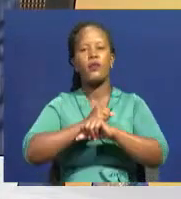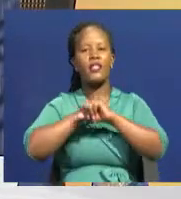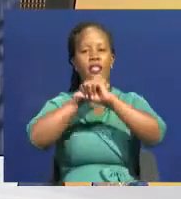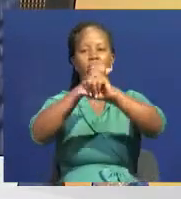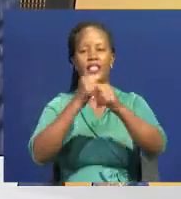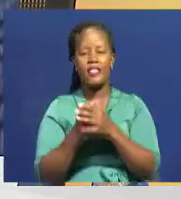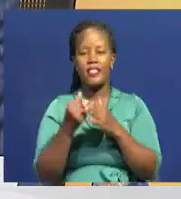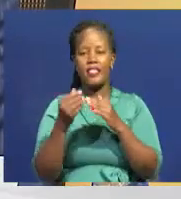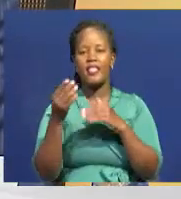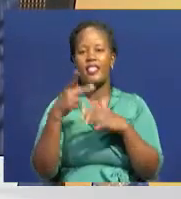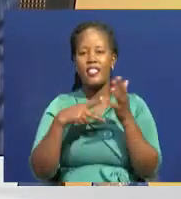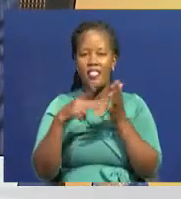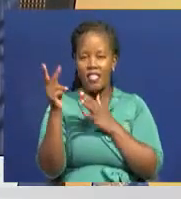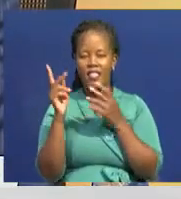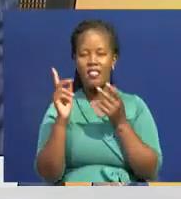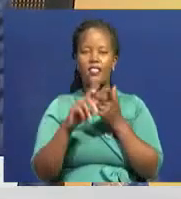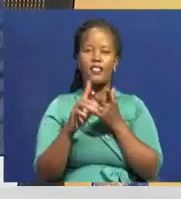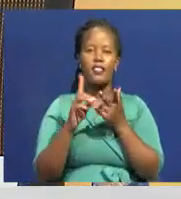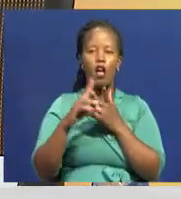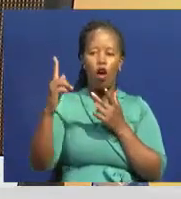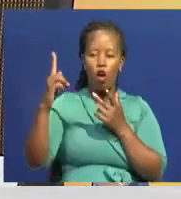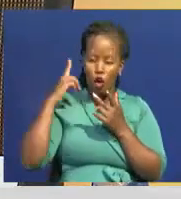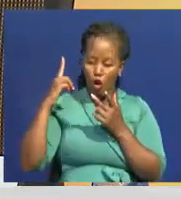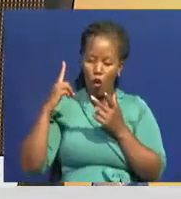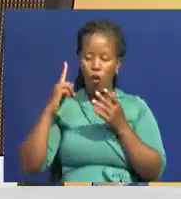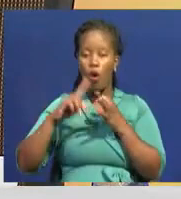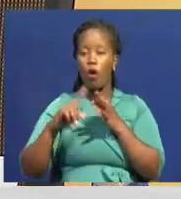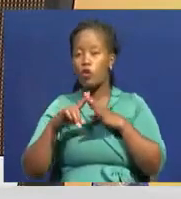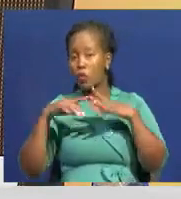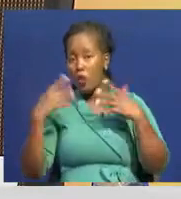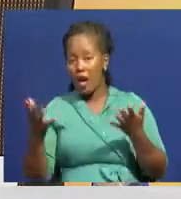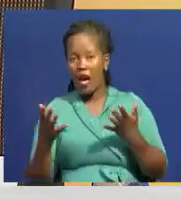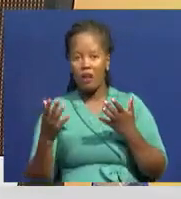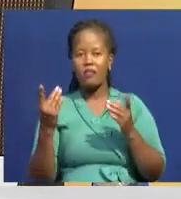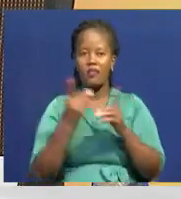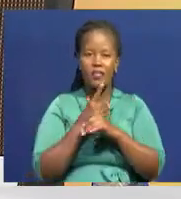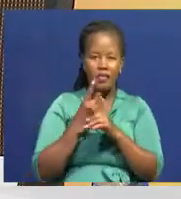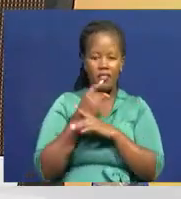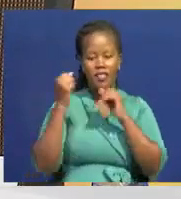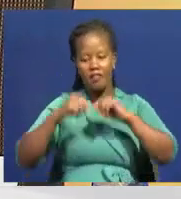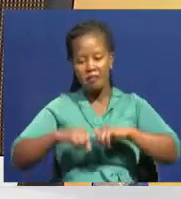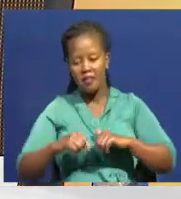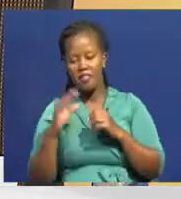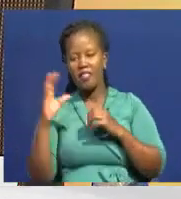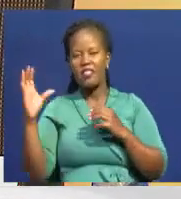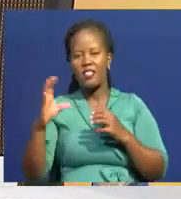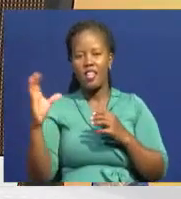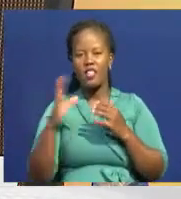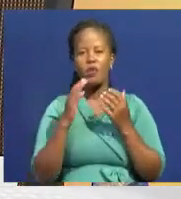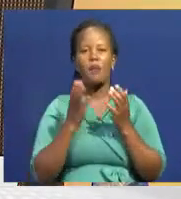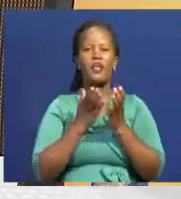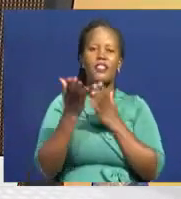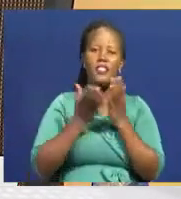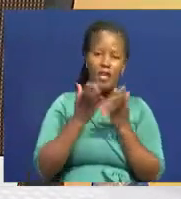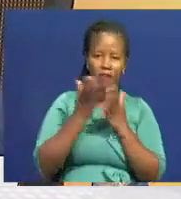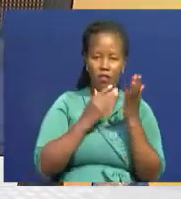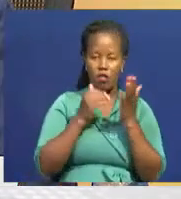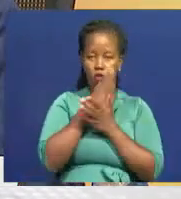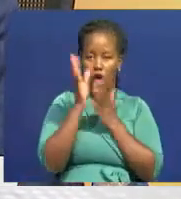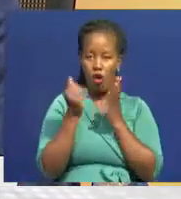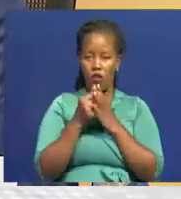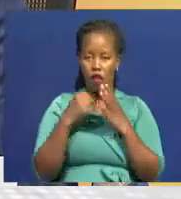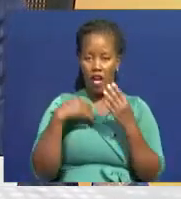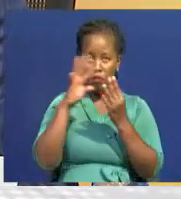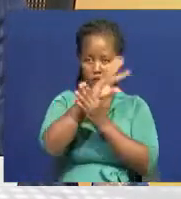sales aspect, the law part of it, and how those engagements, tidbits, and customer care, all that is being